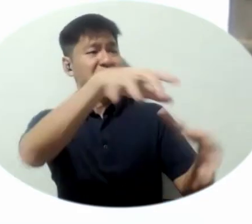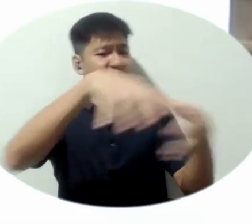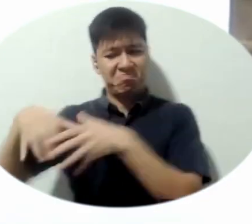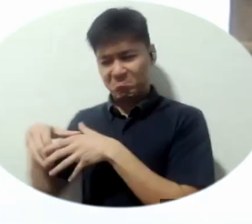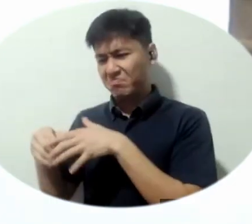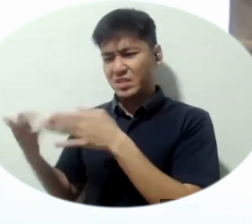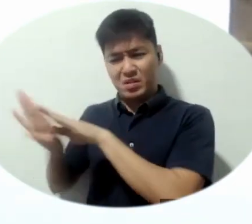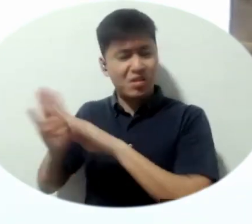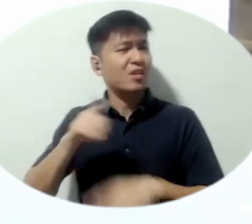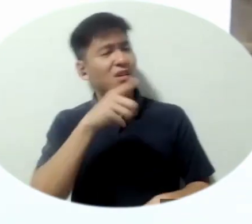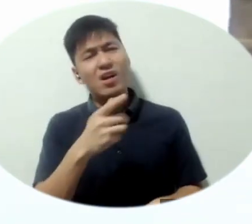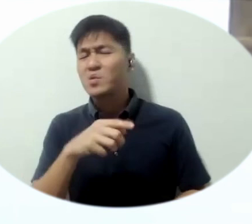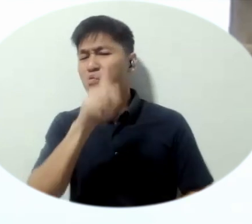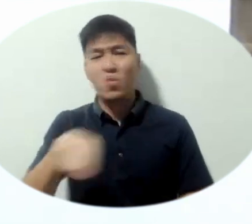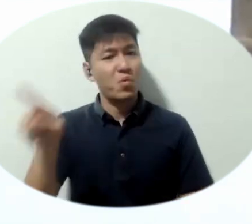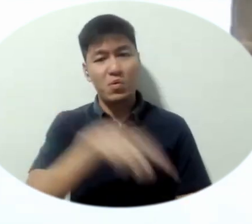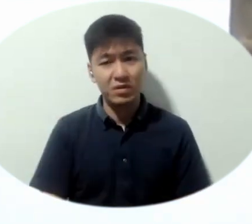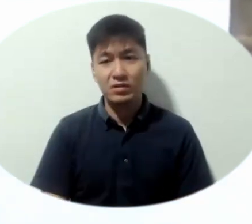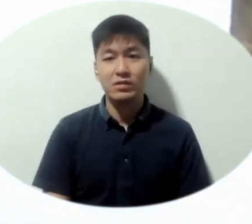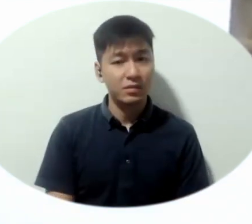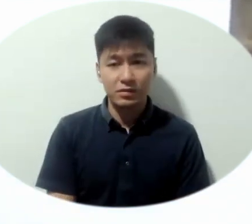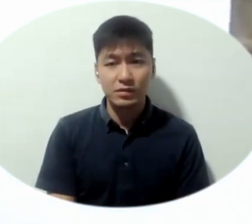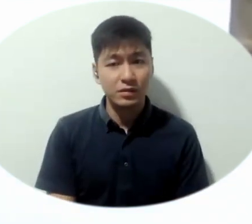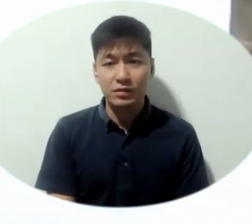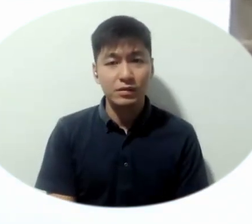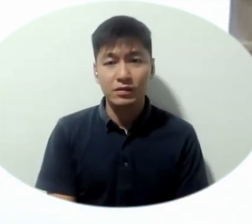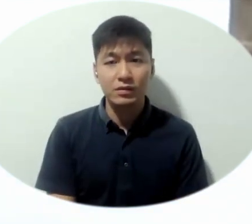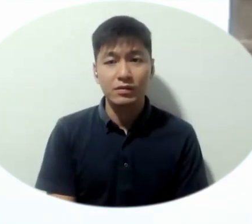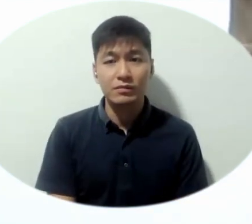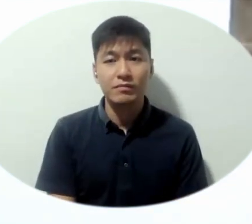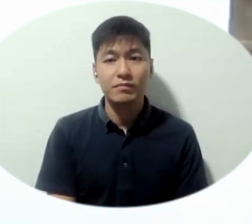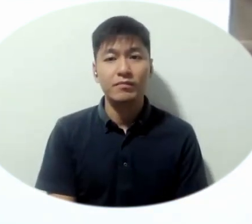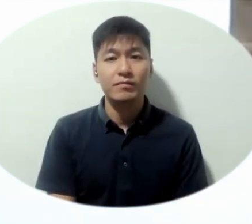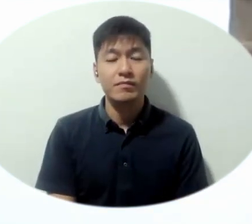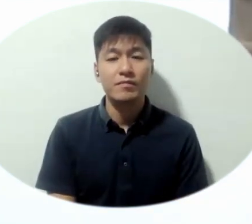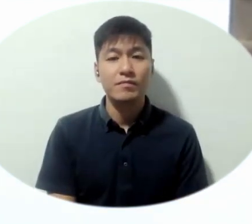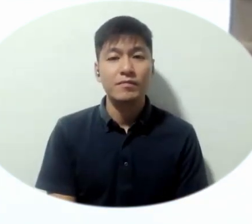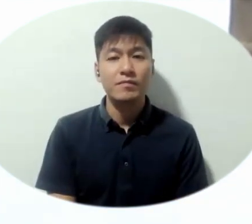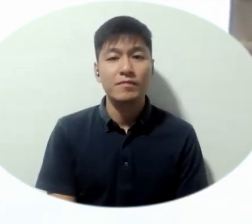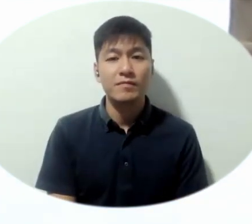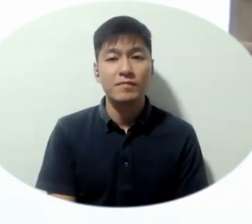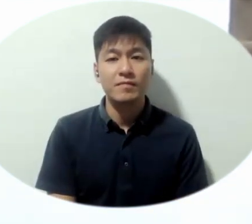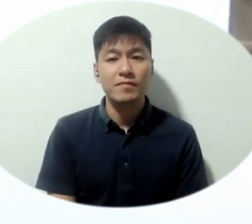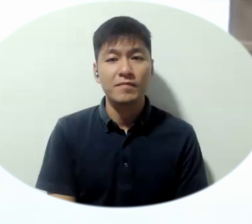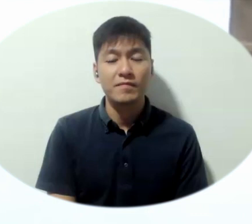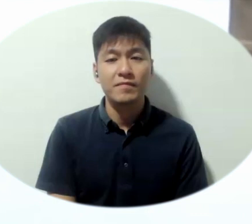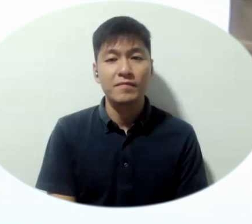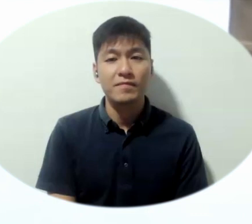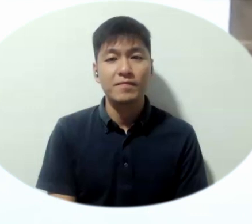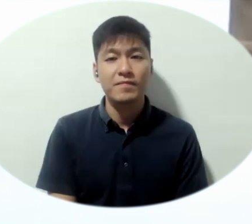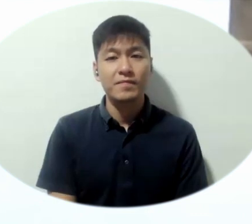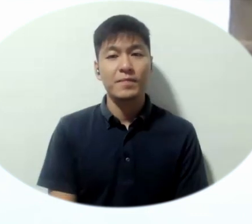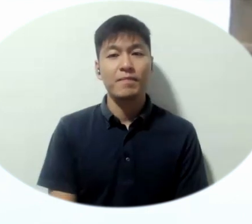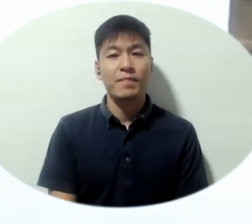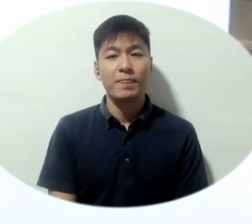isolation. But those who do that in contrary to the norms, so they feel really